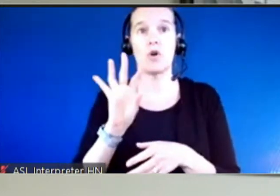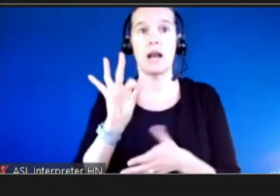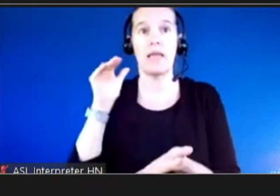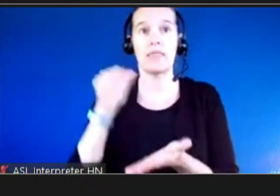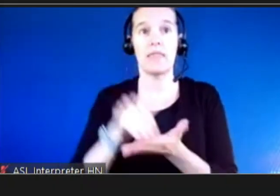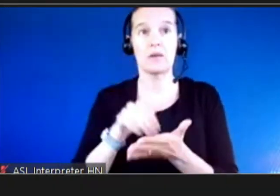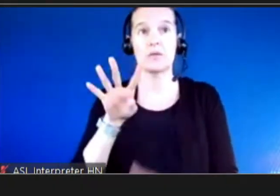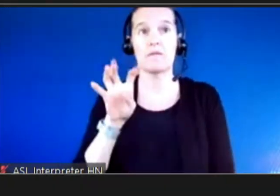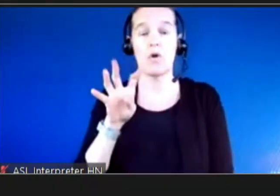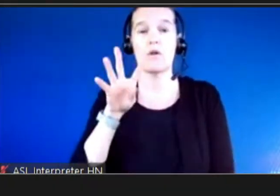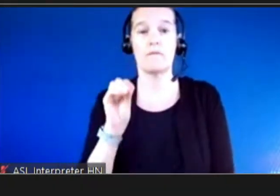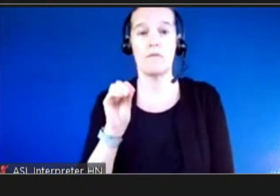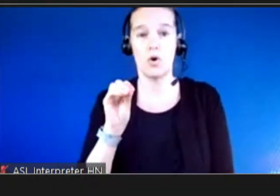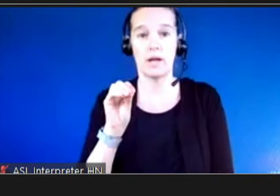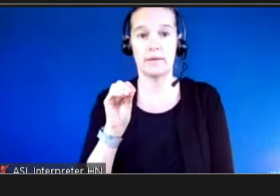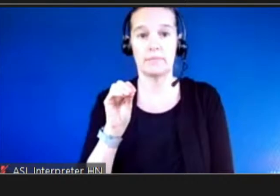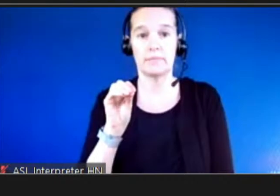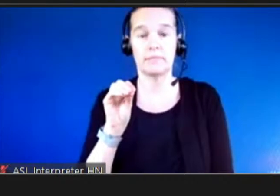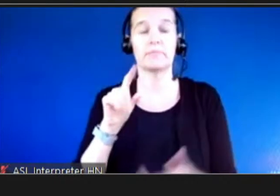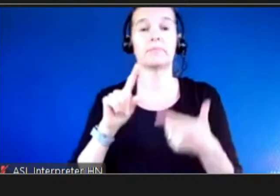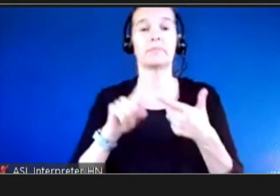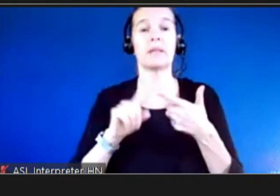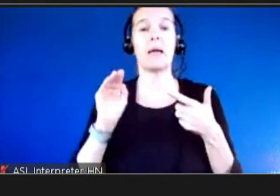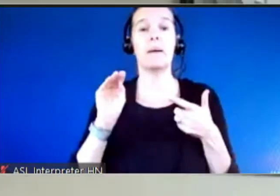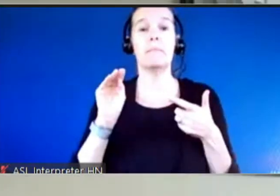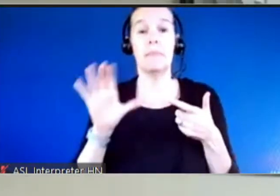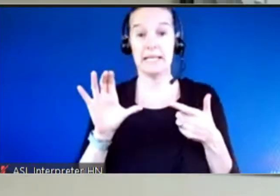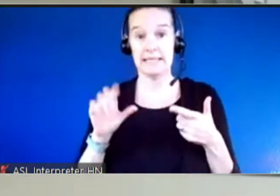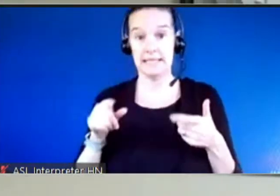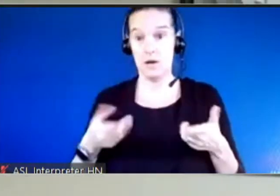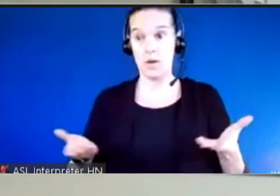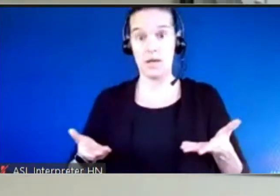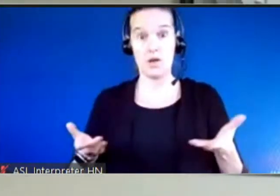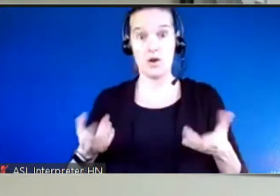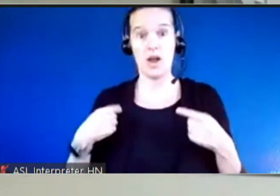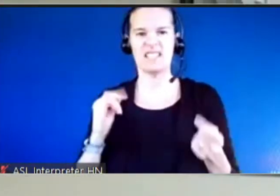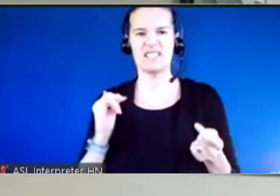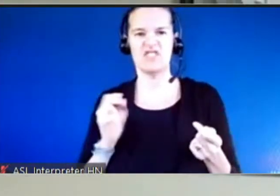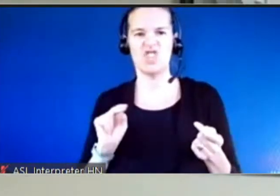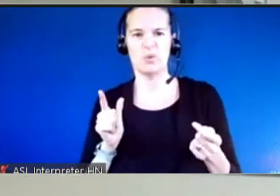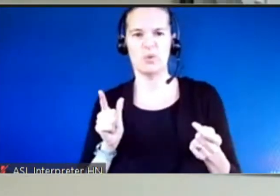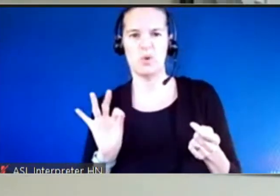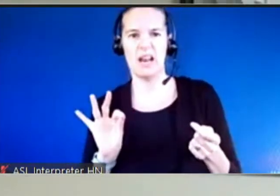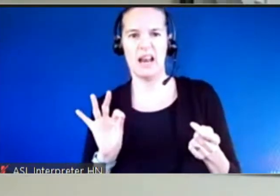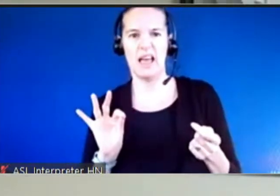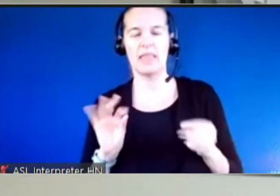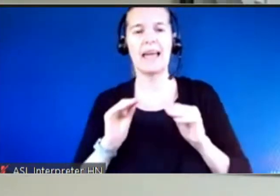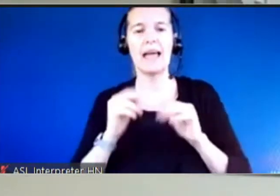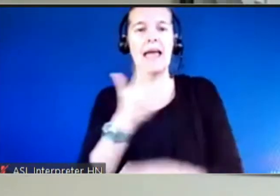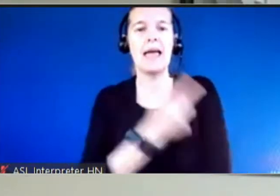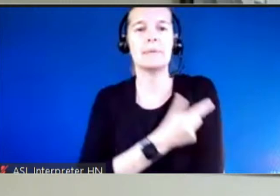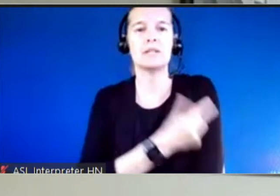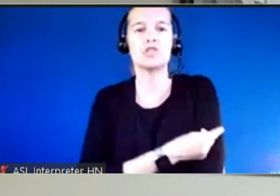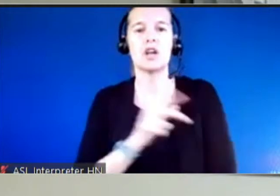3,649,440. And in Mendocino County, as of January 29th, we had administered